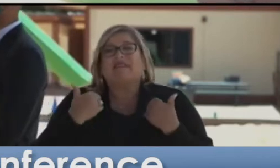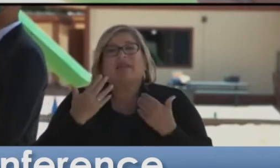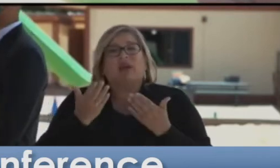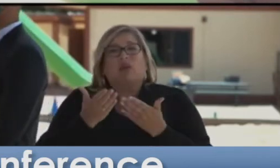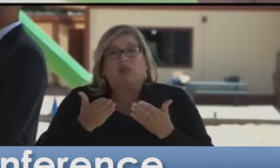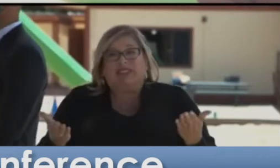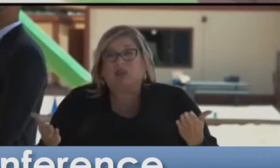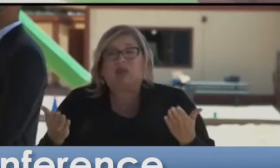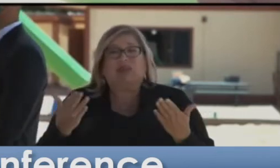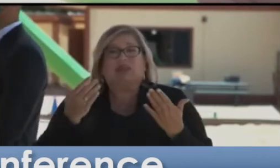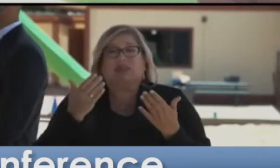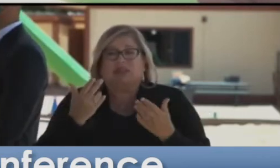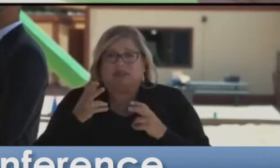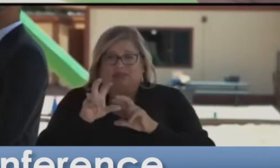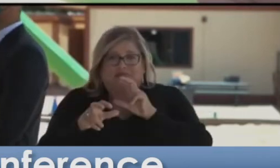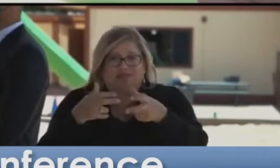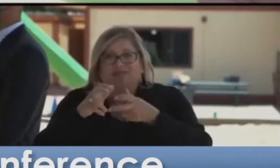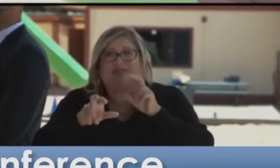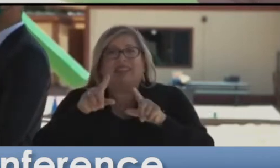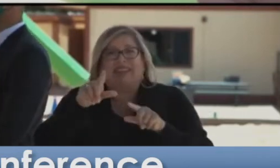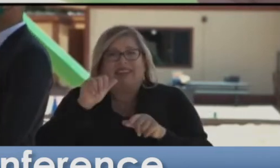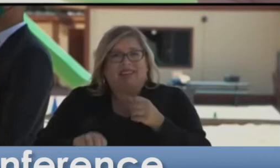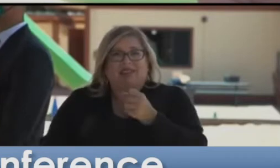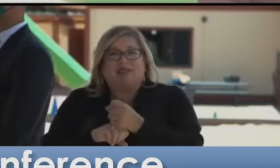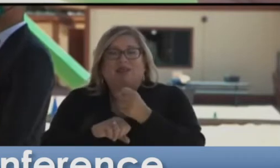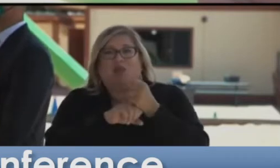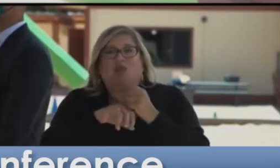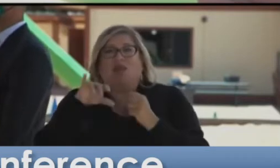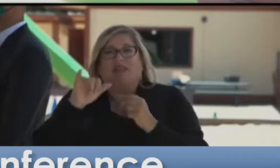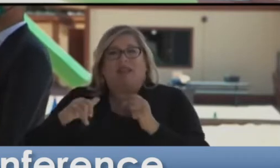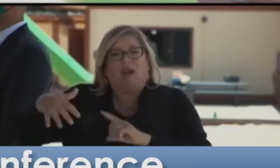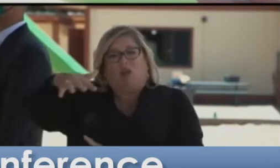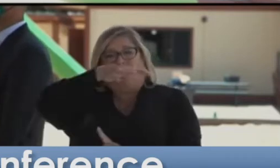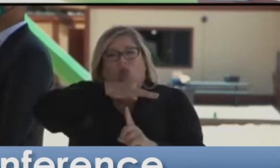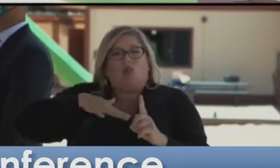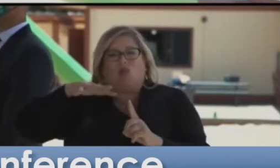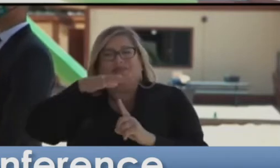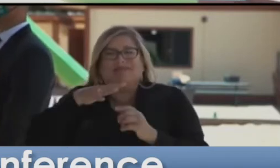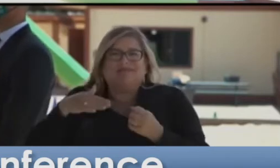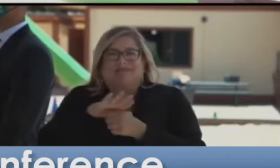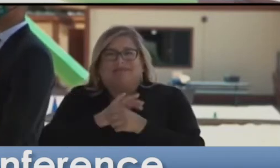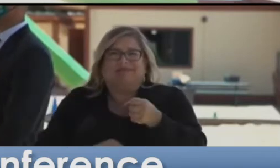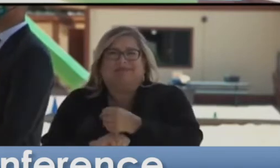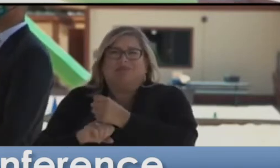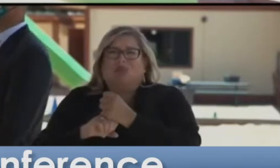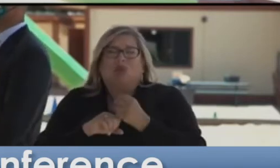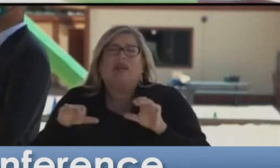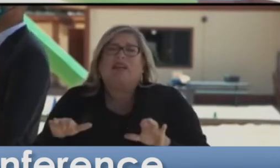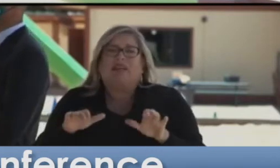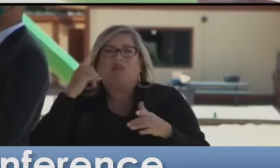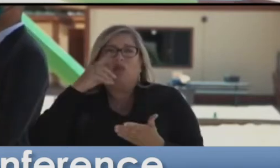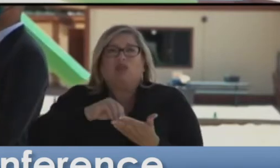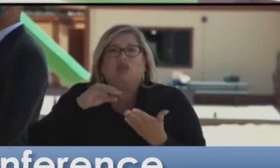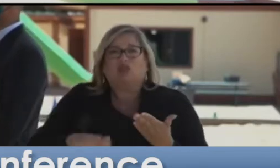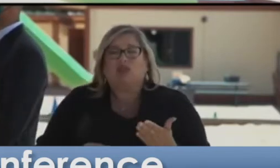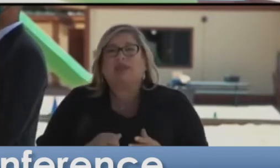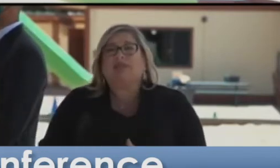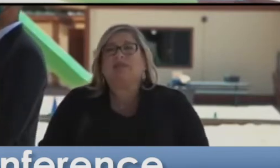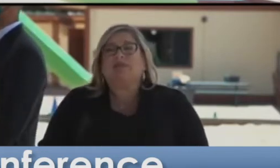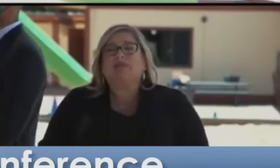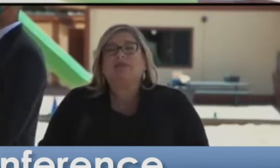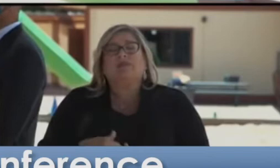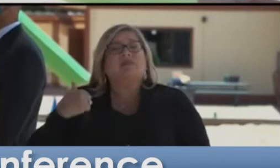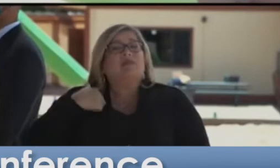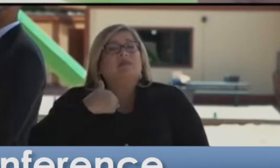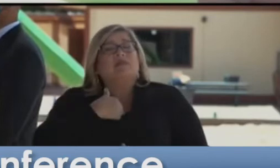do that and support those enrichment and wraparound activities and supports. And we also are looking, and Linda's been talking a